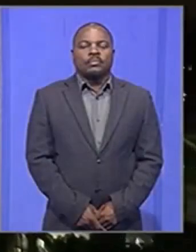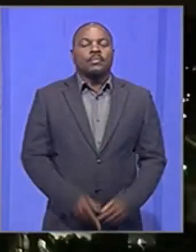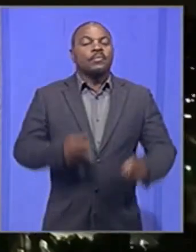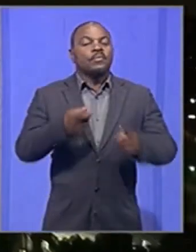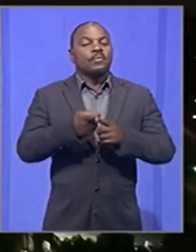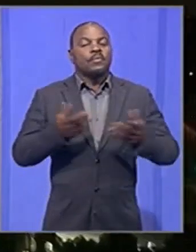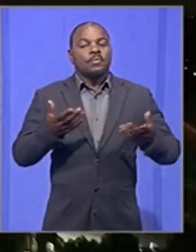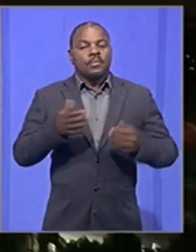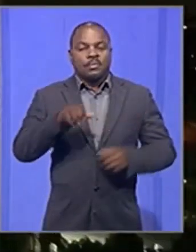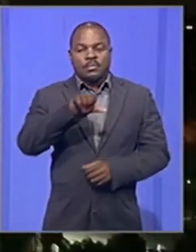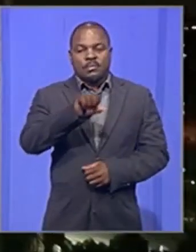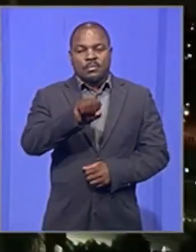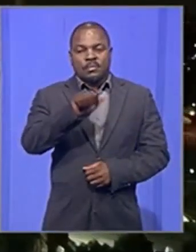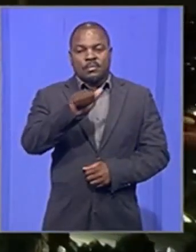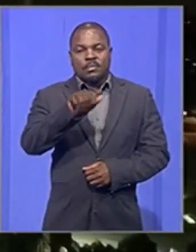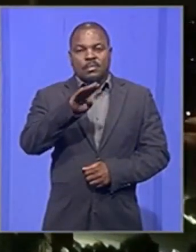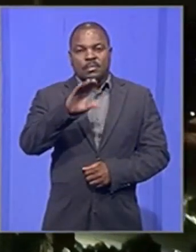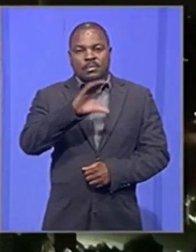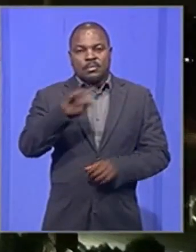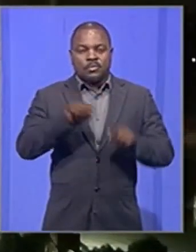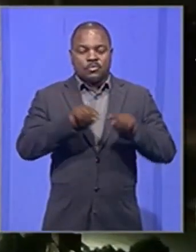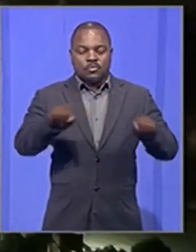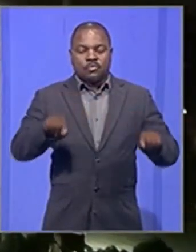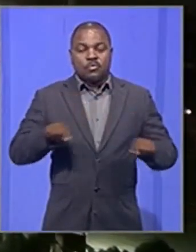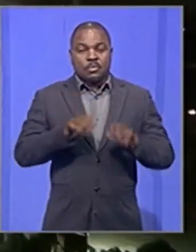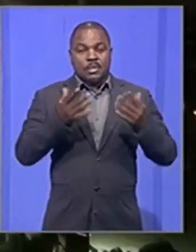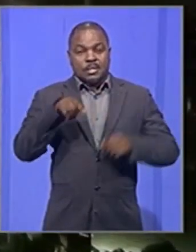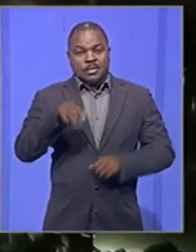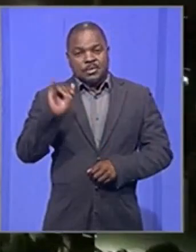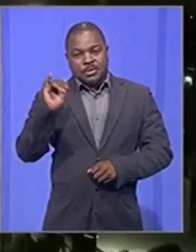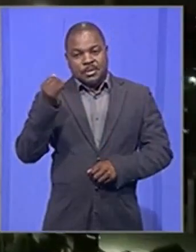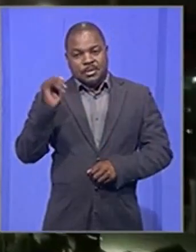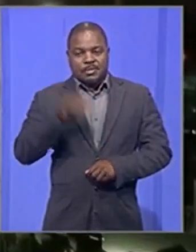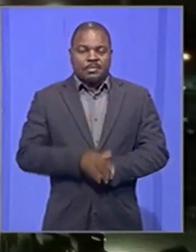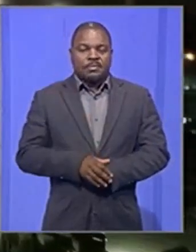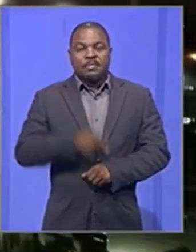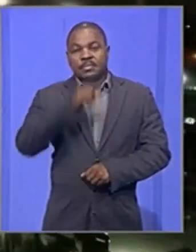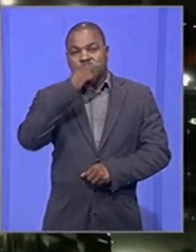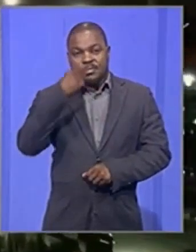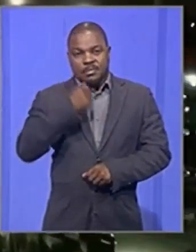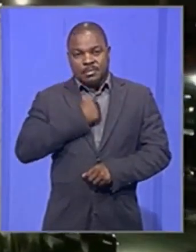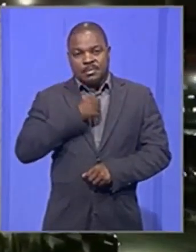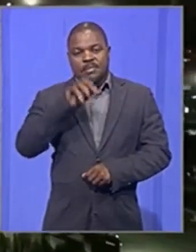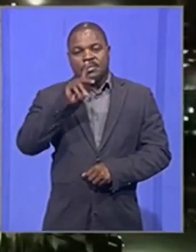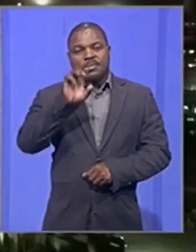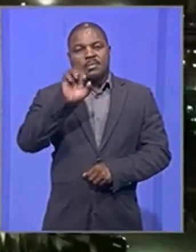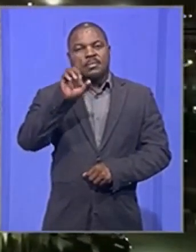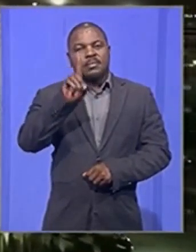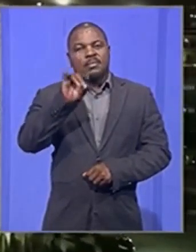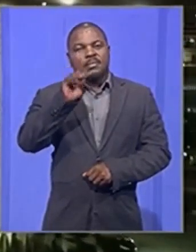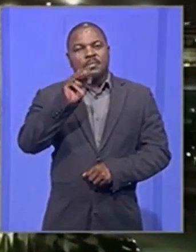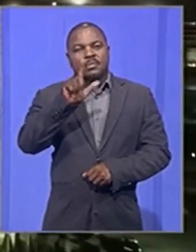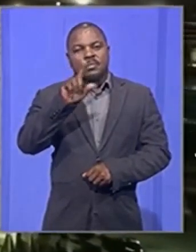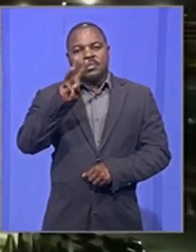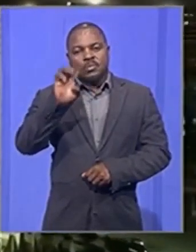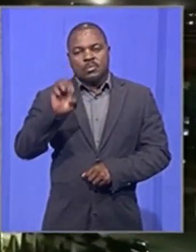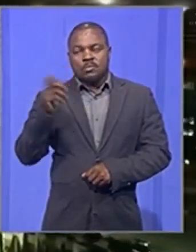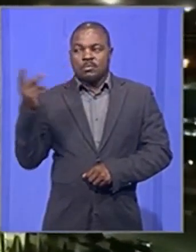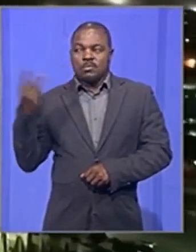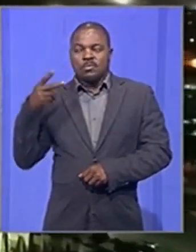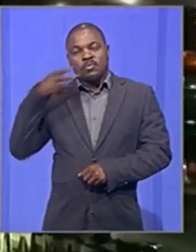Ka tlhamalalo go tswa mo SABC Studio 10 Auckland Park, Johannesburg, ke nna ke Adimilo Mwalusi mme ke na le Augustine